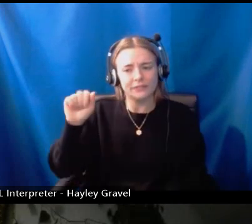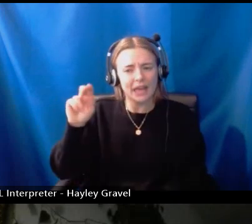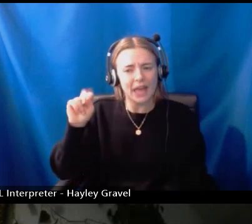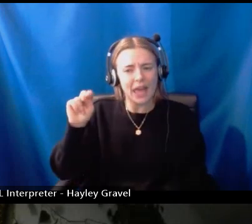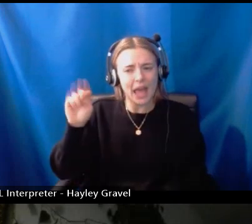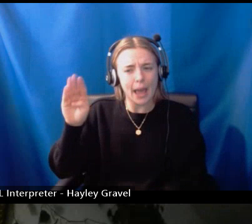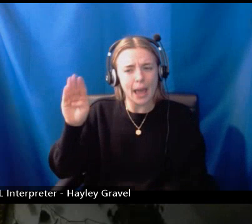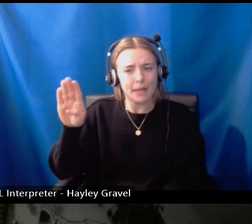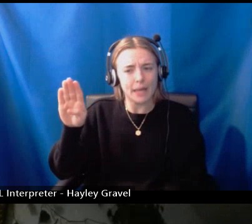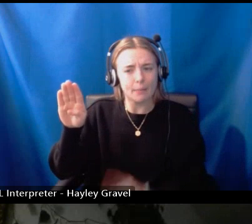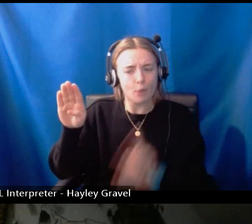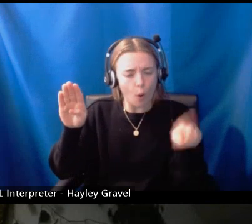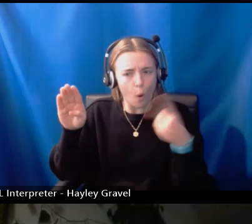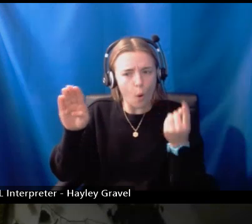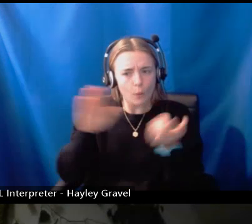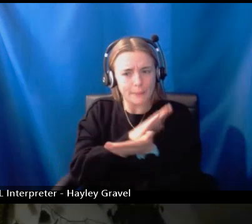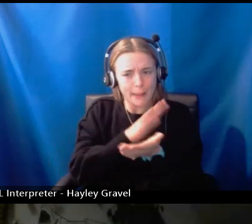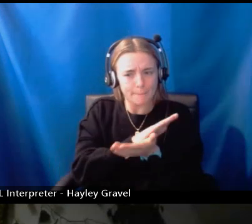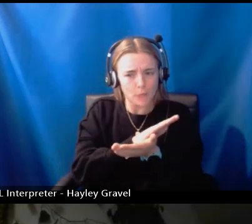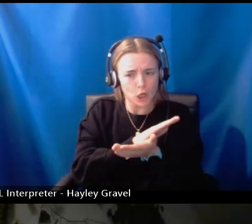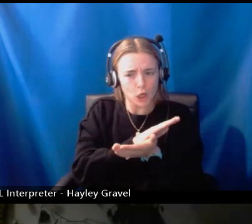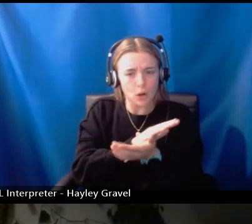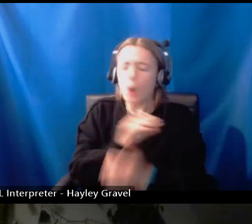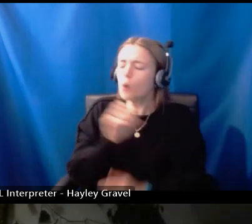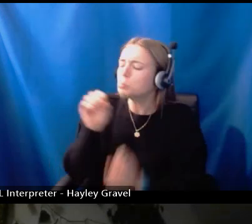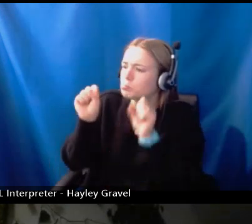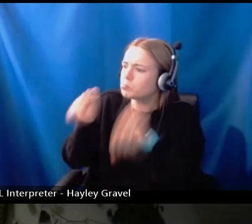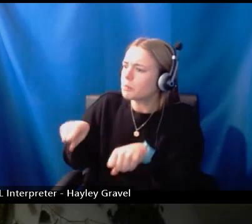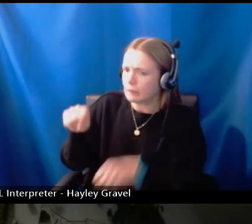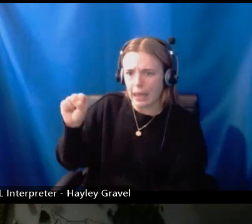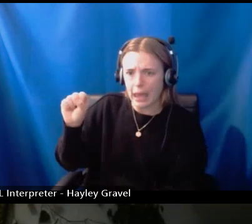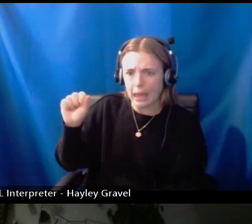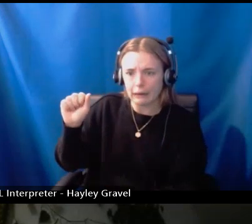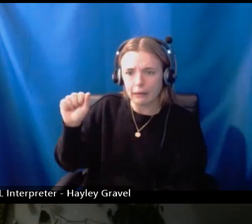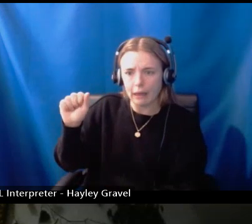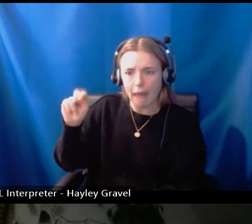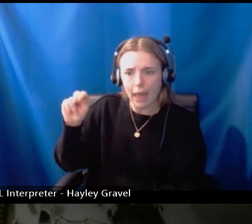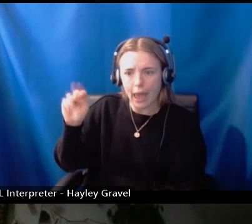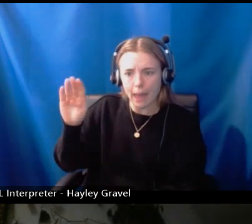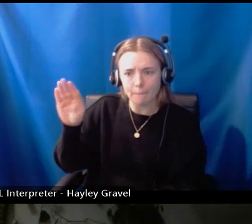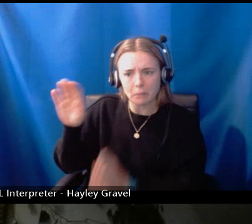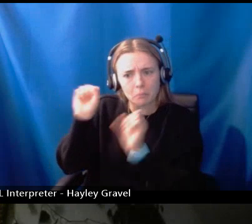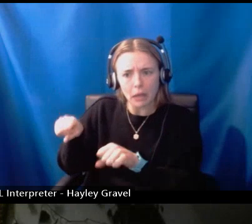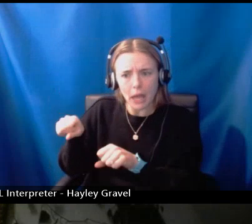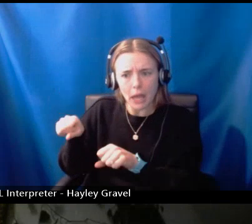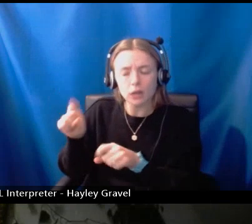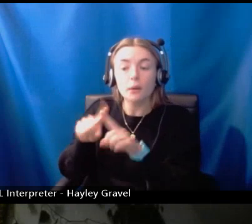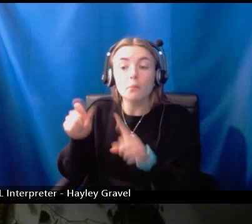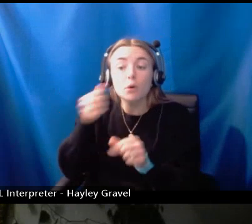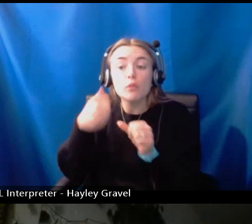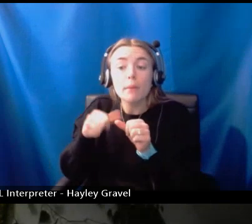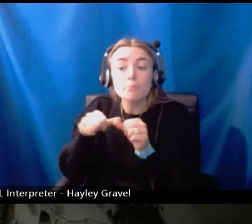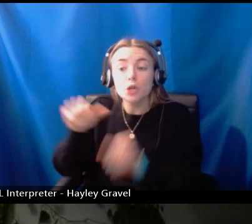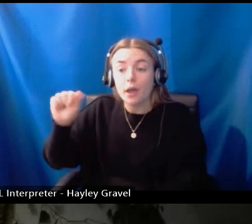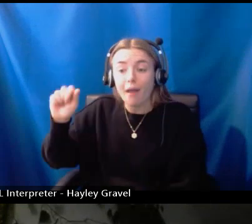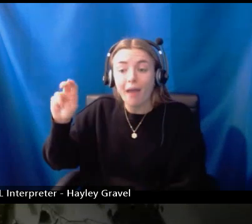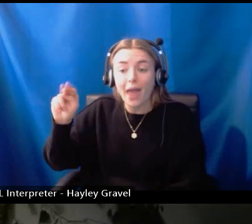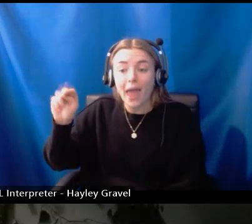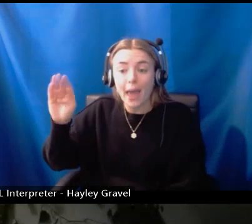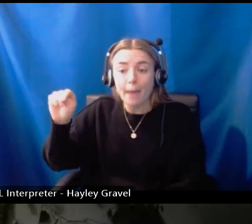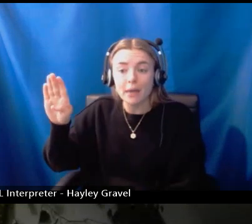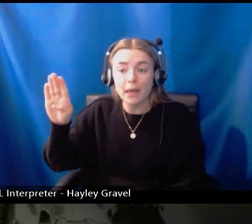part of the actual? Okay. Yeah, it can be part of your annotated bibliography, but remembering your annotated bibliography is one of the first things you're going to turn in and